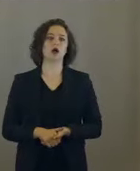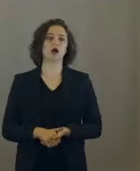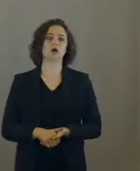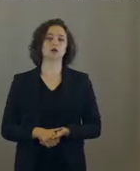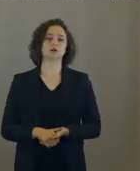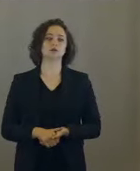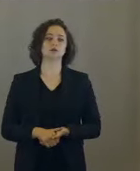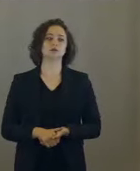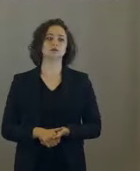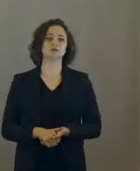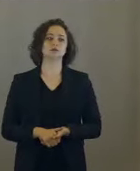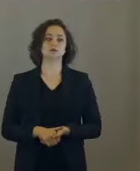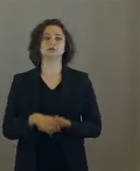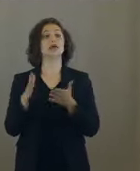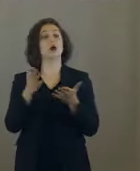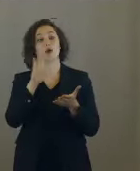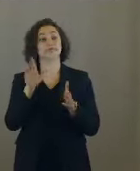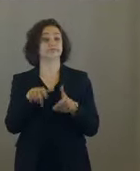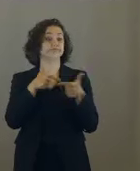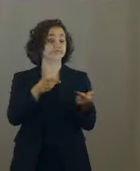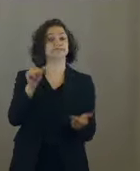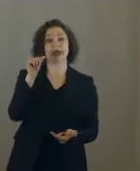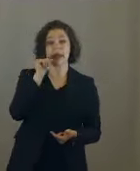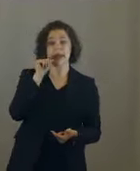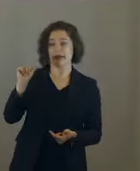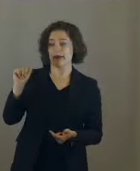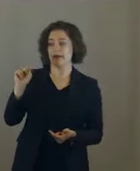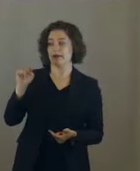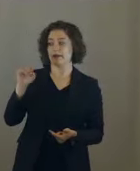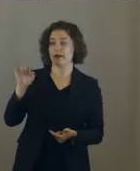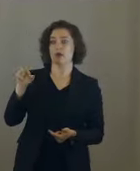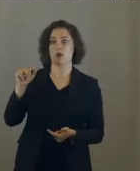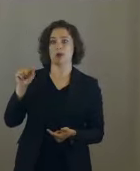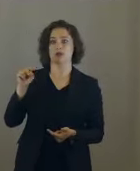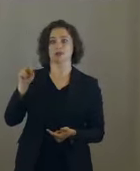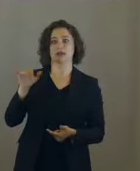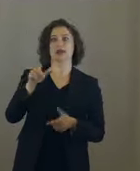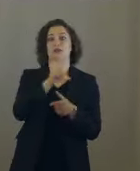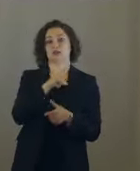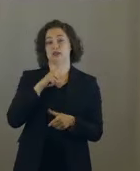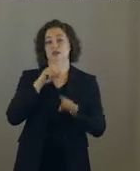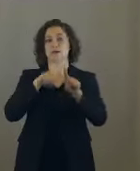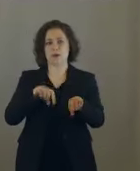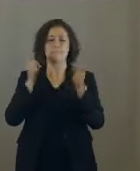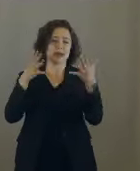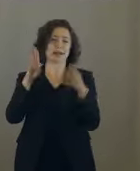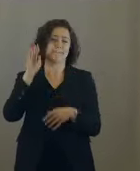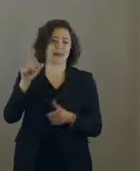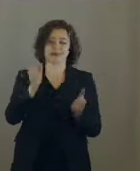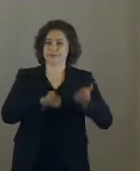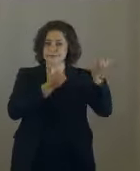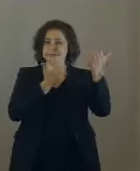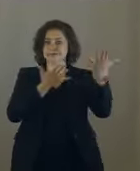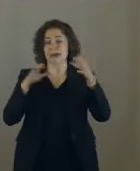I refer you to Andy Uraski's legislative report. Number of bills have been introduced, but no action. I think there's been 6